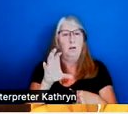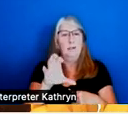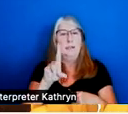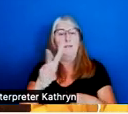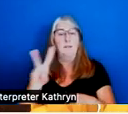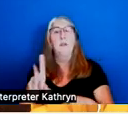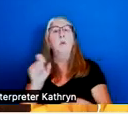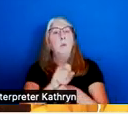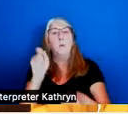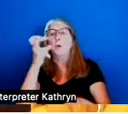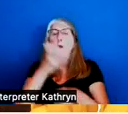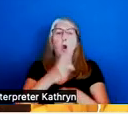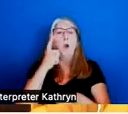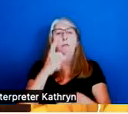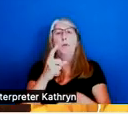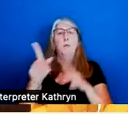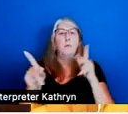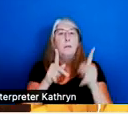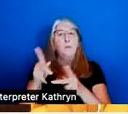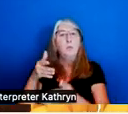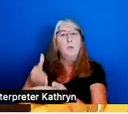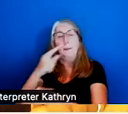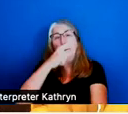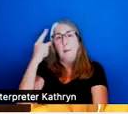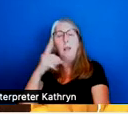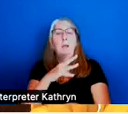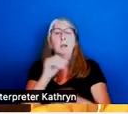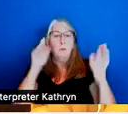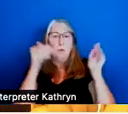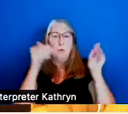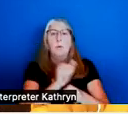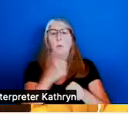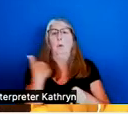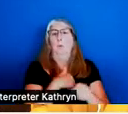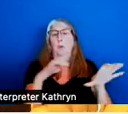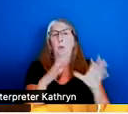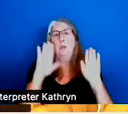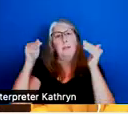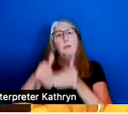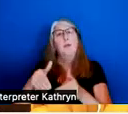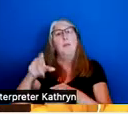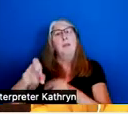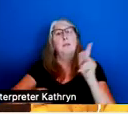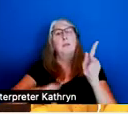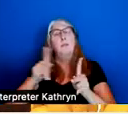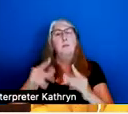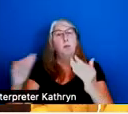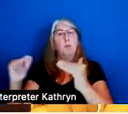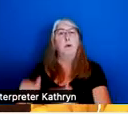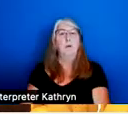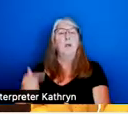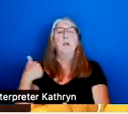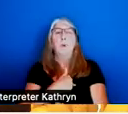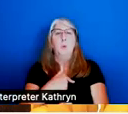staff working in the organization and in the work we do. In centering the needs of the marginalized, we interrupt systems to seek